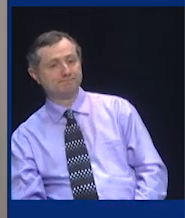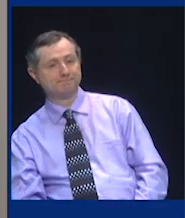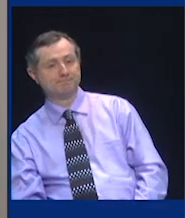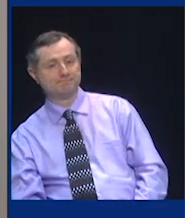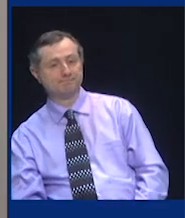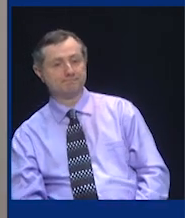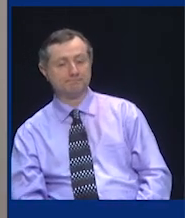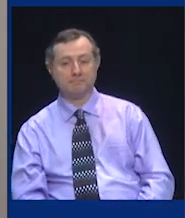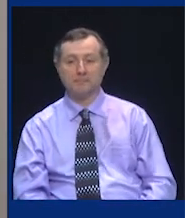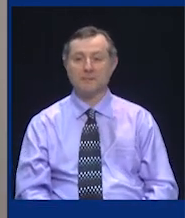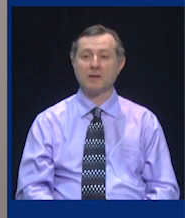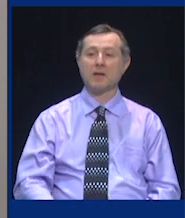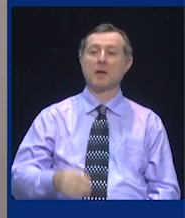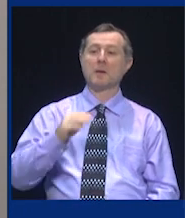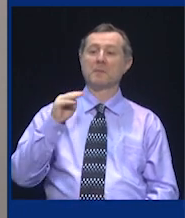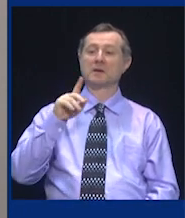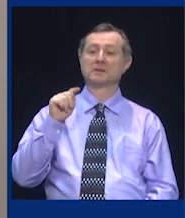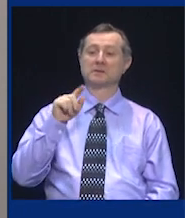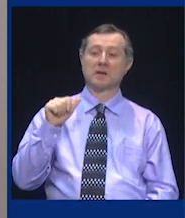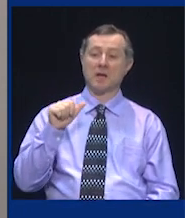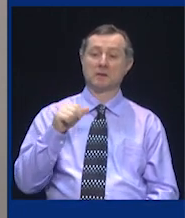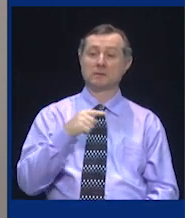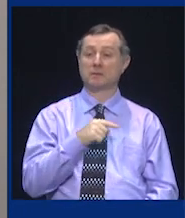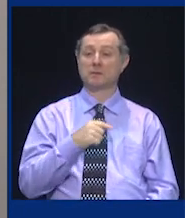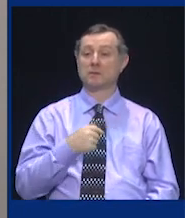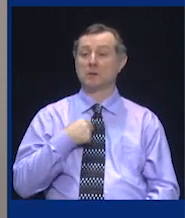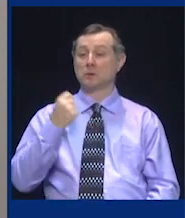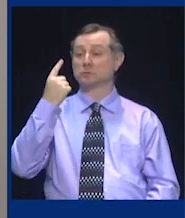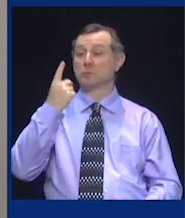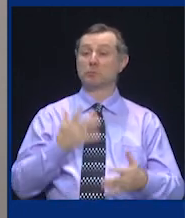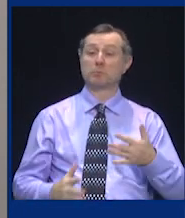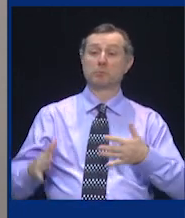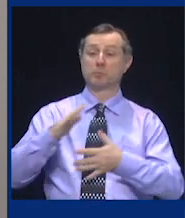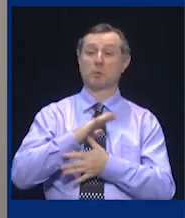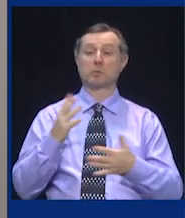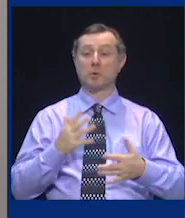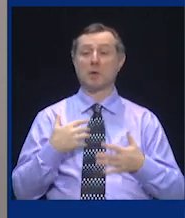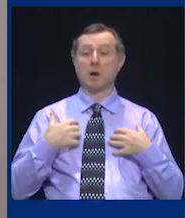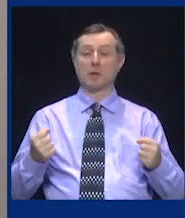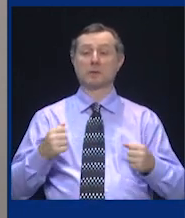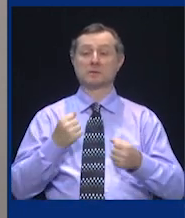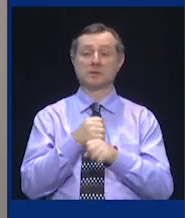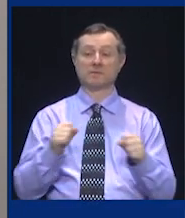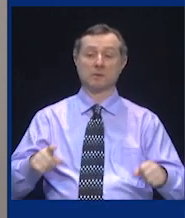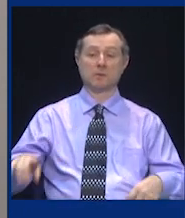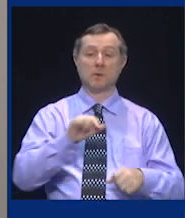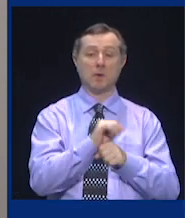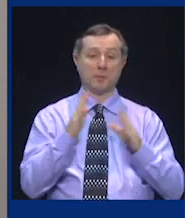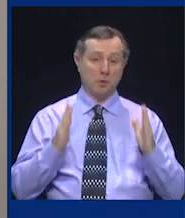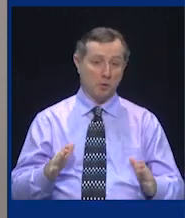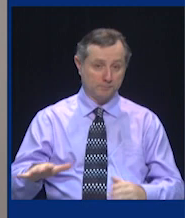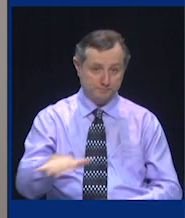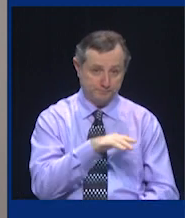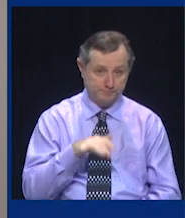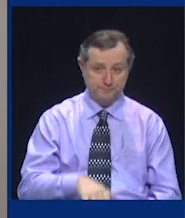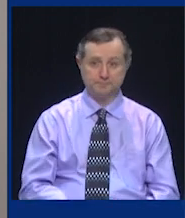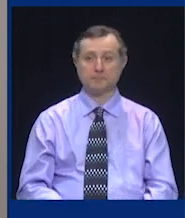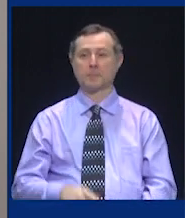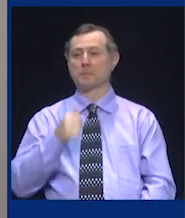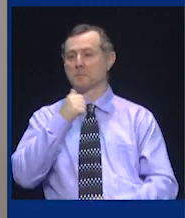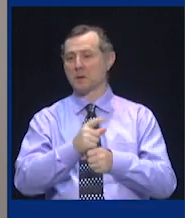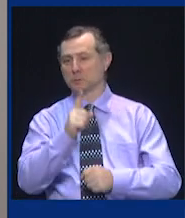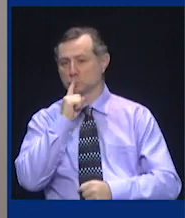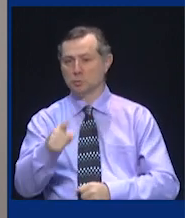At the MTA, we've got no higher priority than the health and safety of our workforce. The new vaccinate and testing mandate is